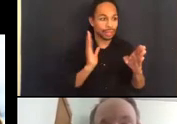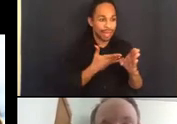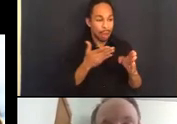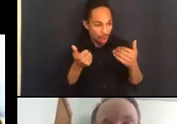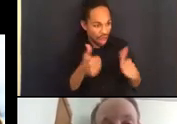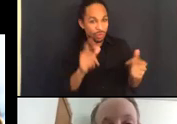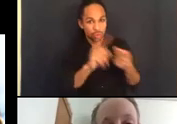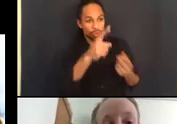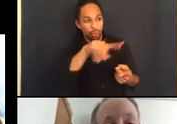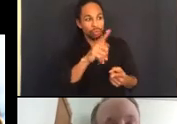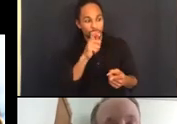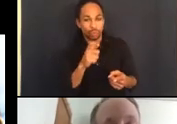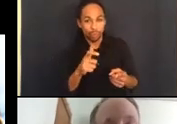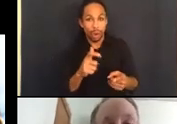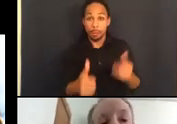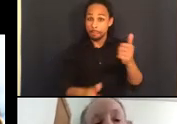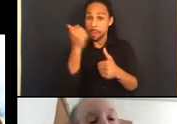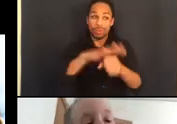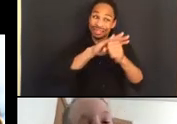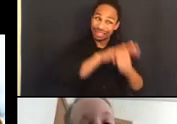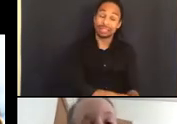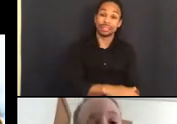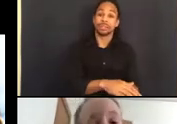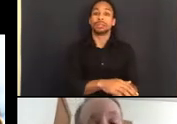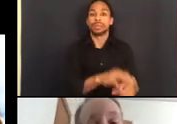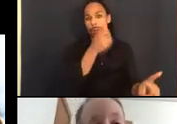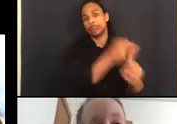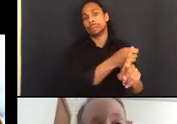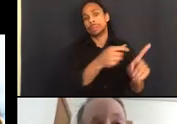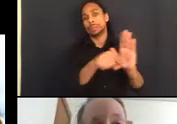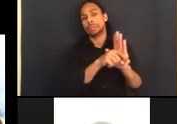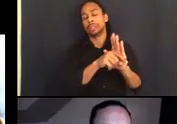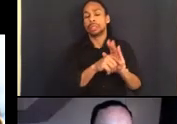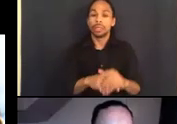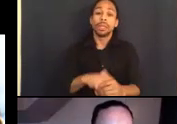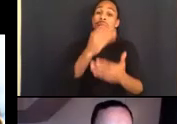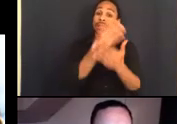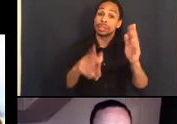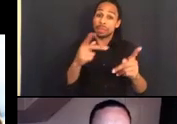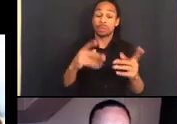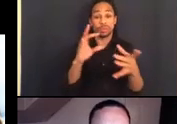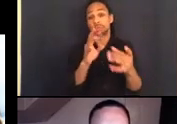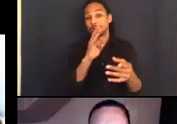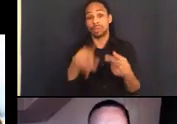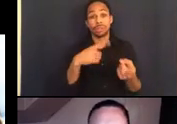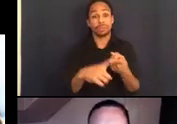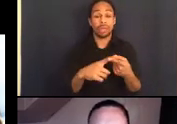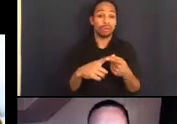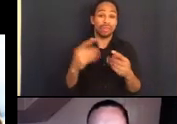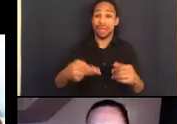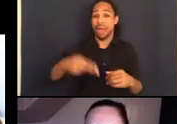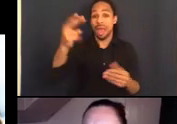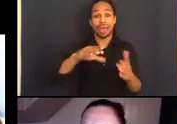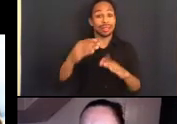impacted. Some people have spoken to the incredibly high death rates in African American